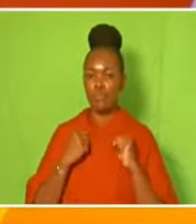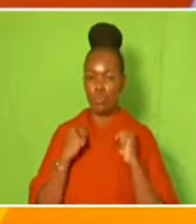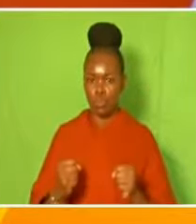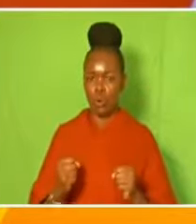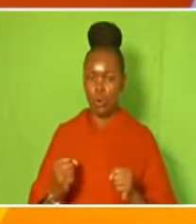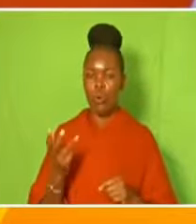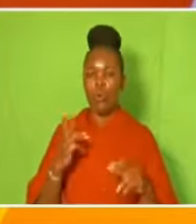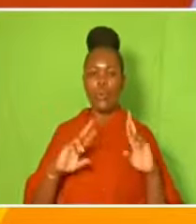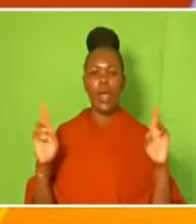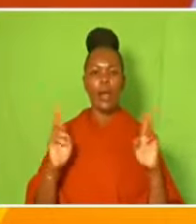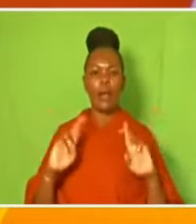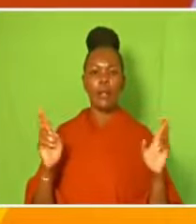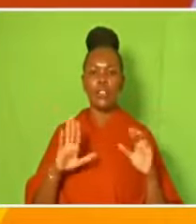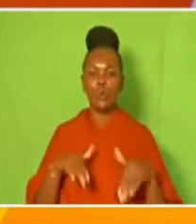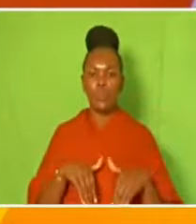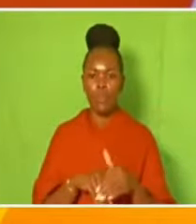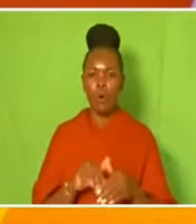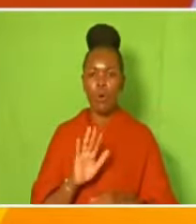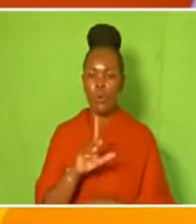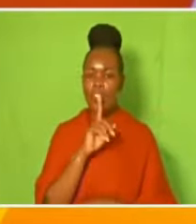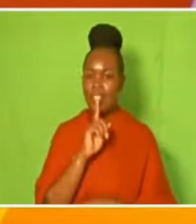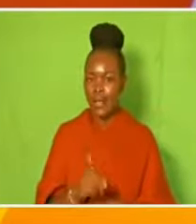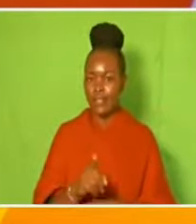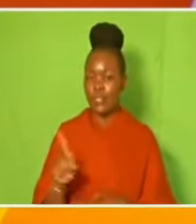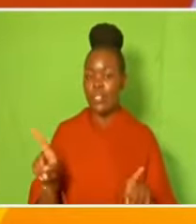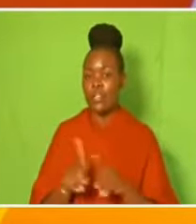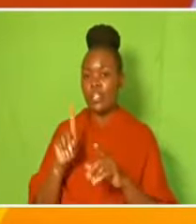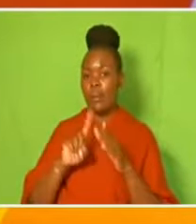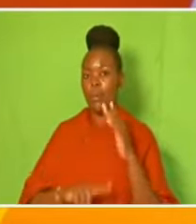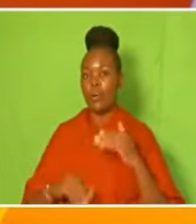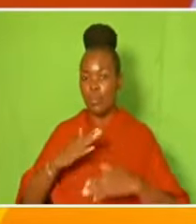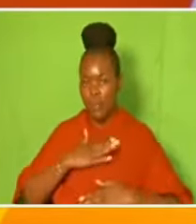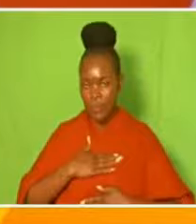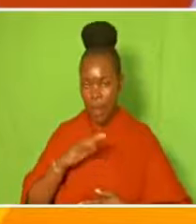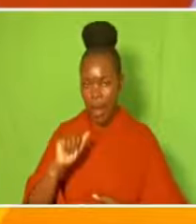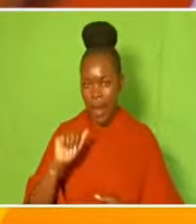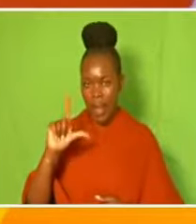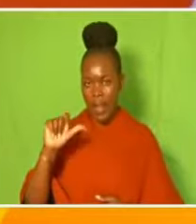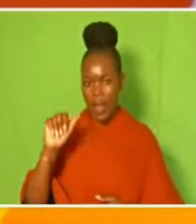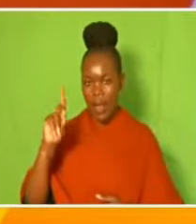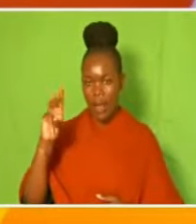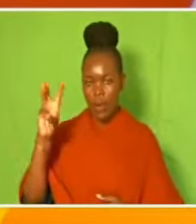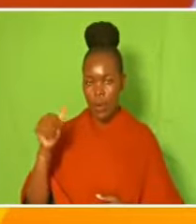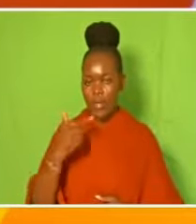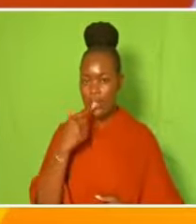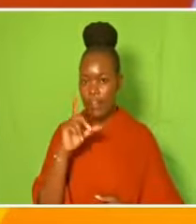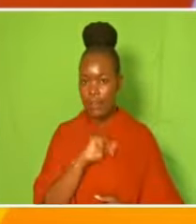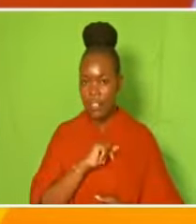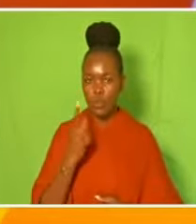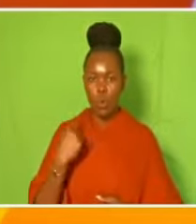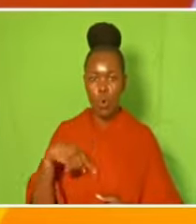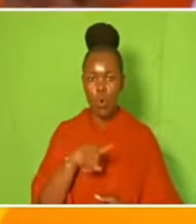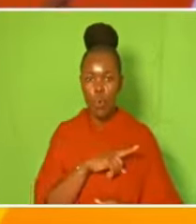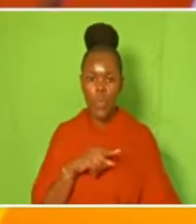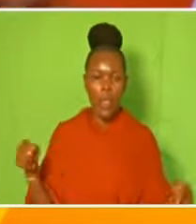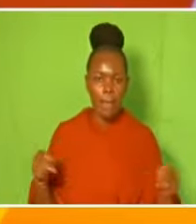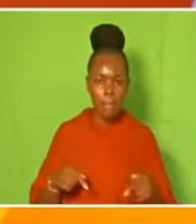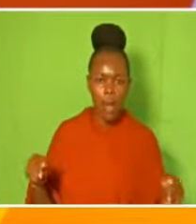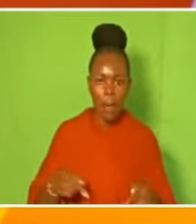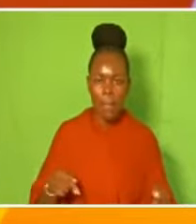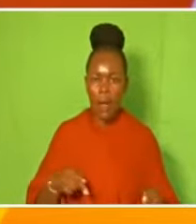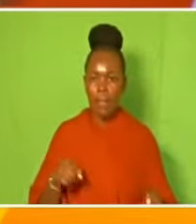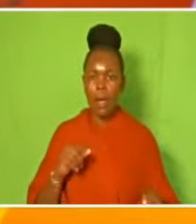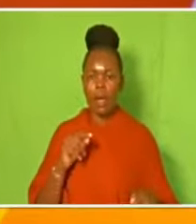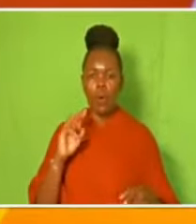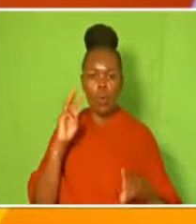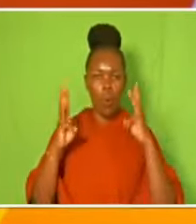follow your instructions, just like what Mheshimiwa Aladwa said. We are not going to waver. Sisi hatuwezi imbishwa na